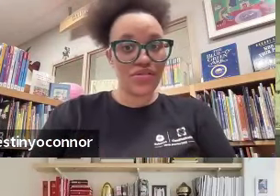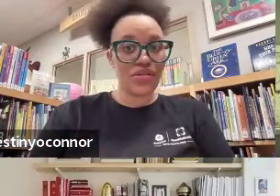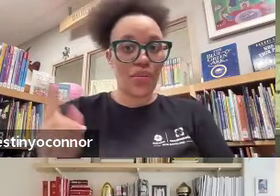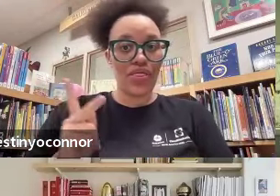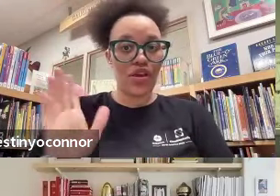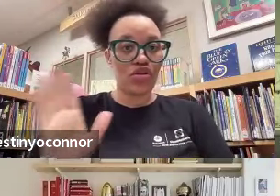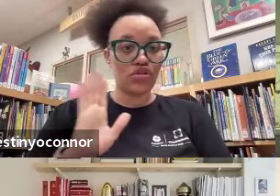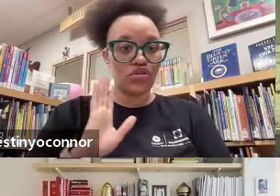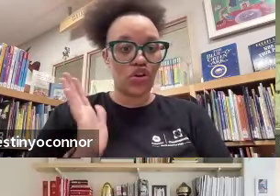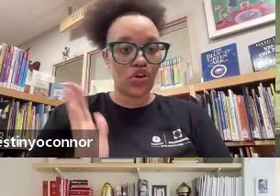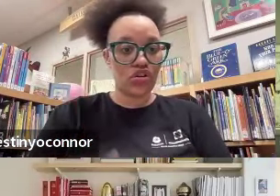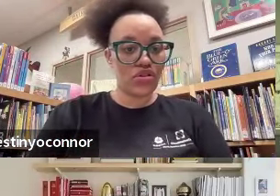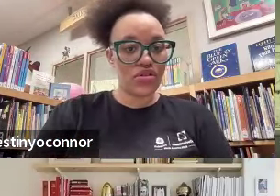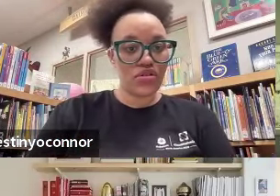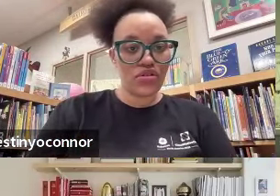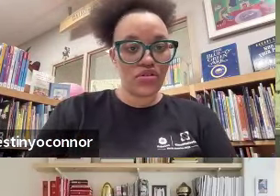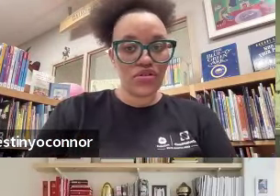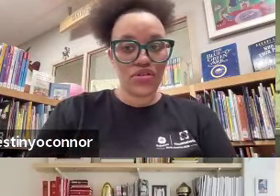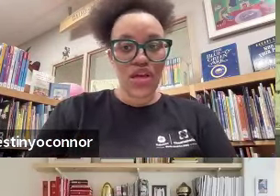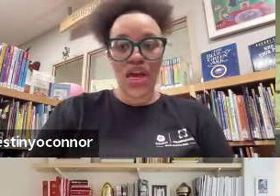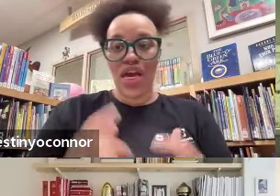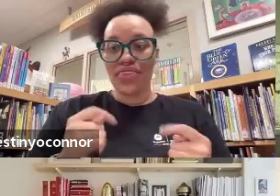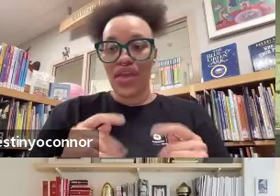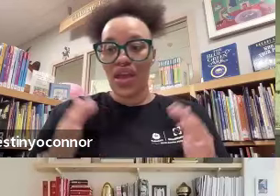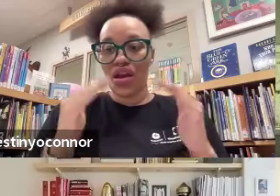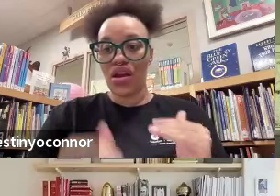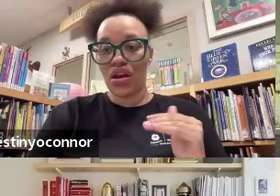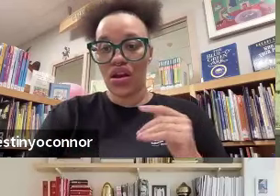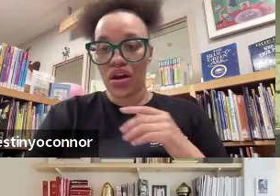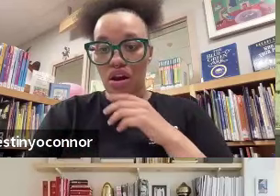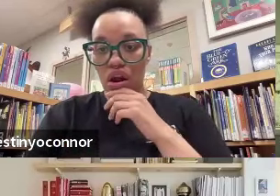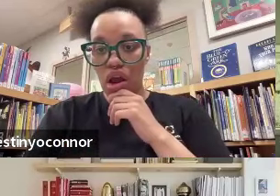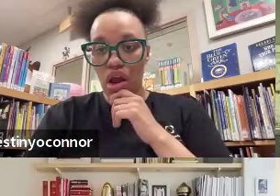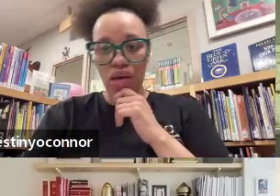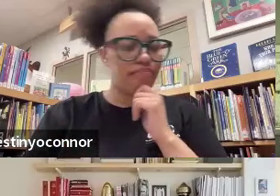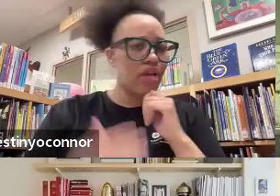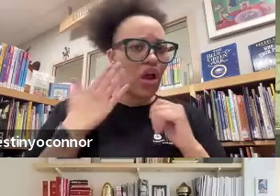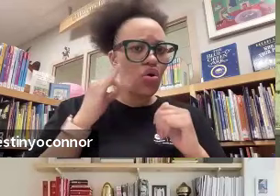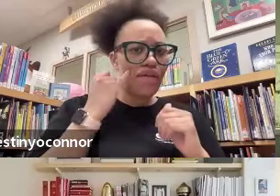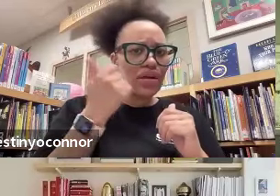July 23rd this year. That's going to be their talk. Really exciting.